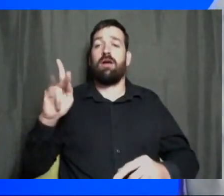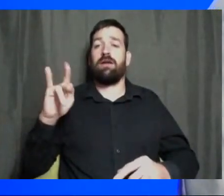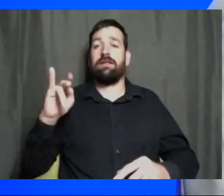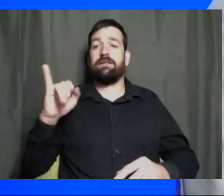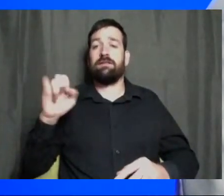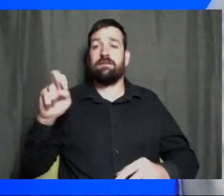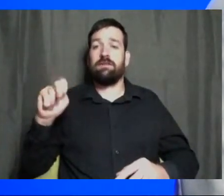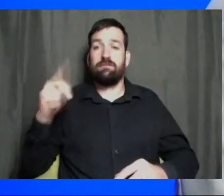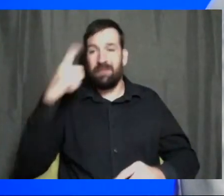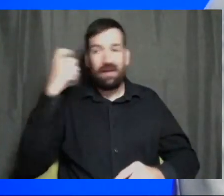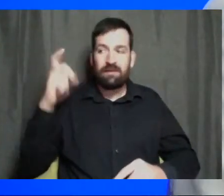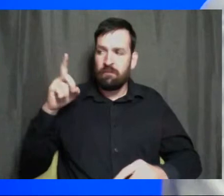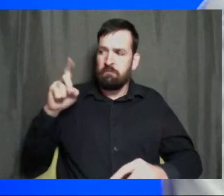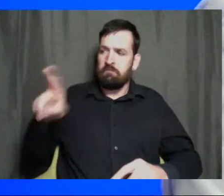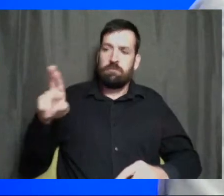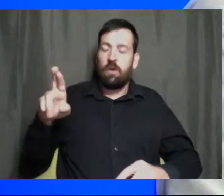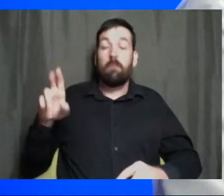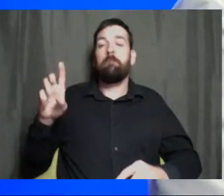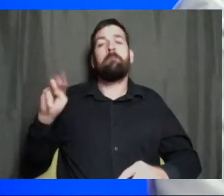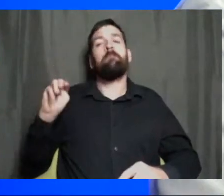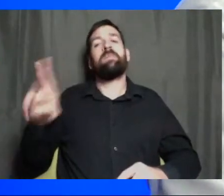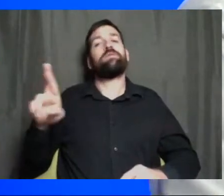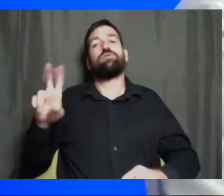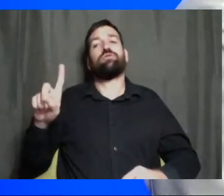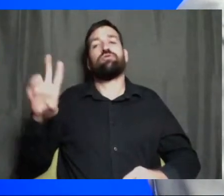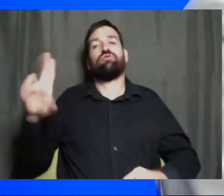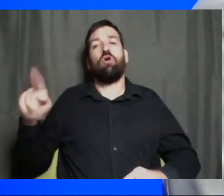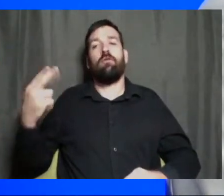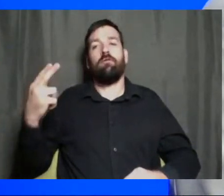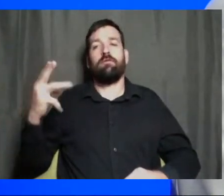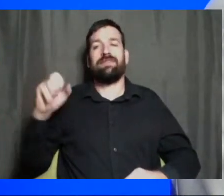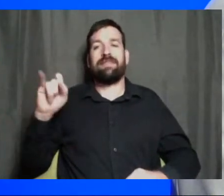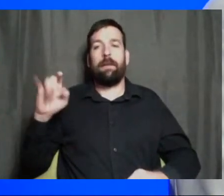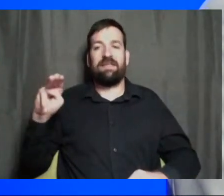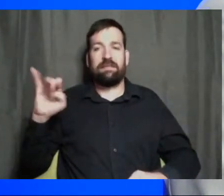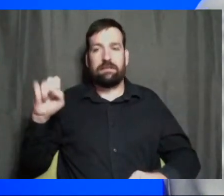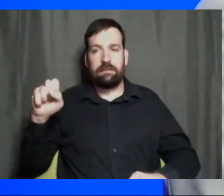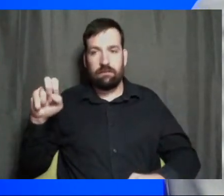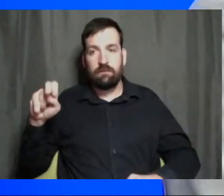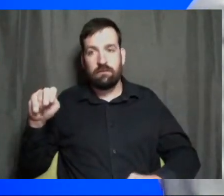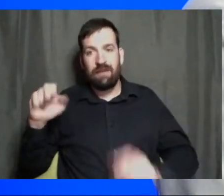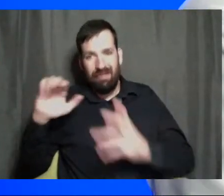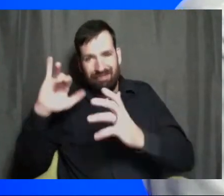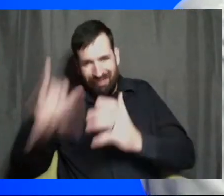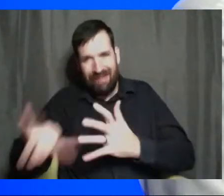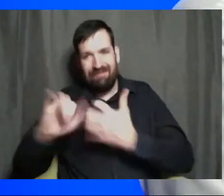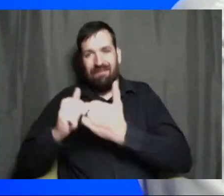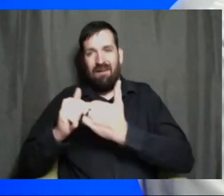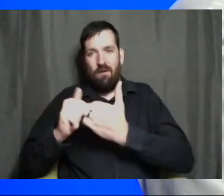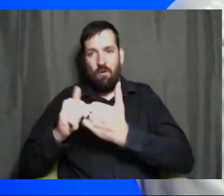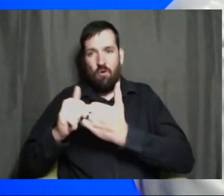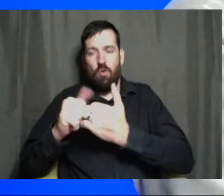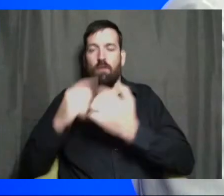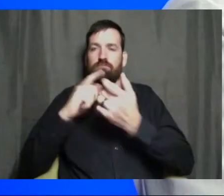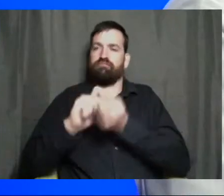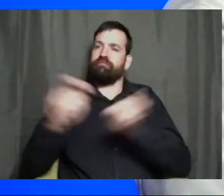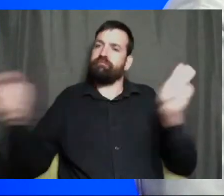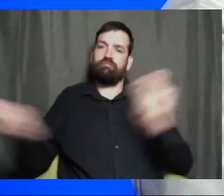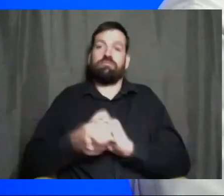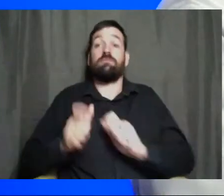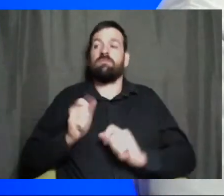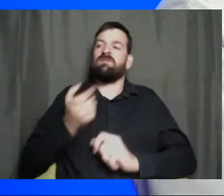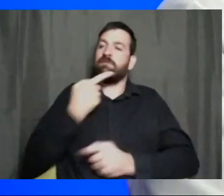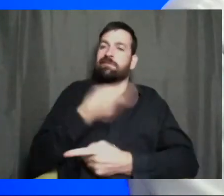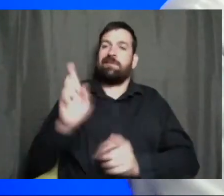Simons and his assistants, this is what is going to turn the tide. And I always say to my staff, let's don't be